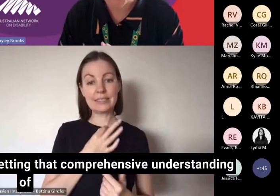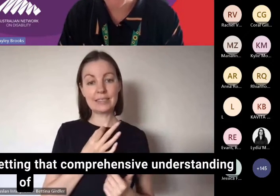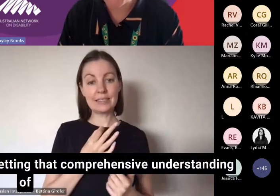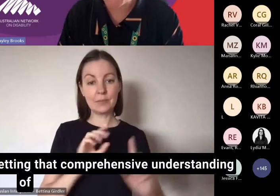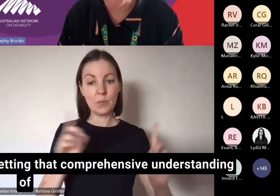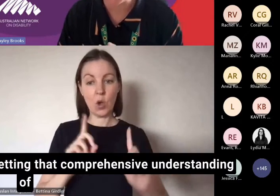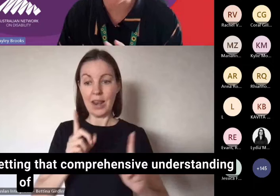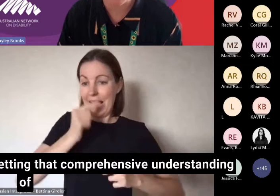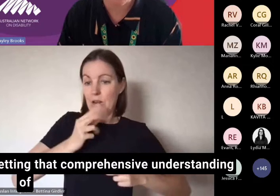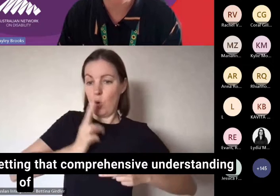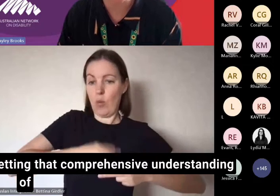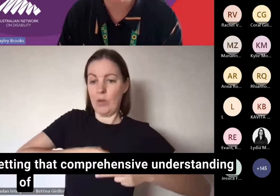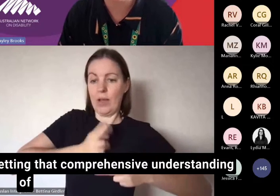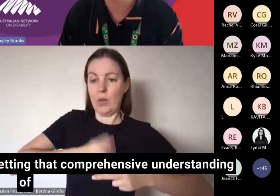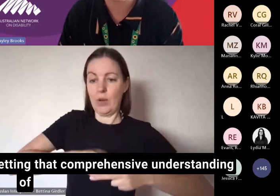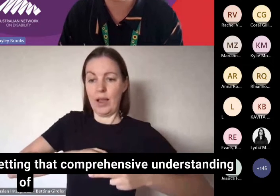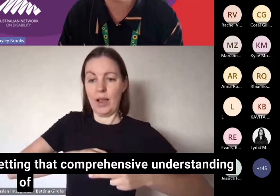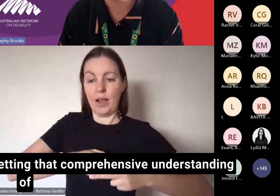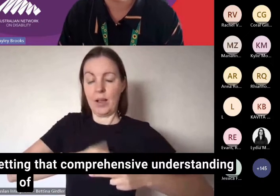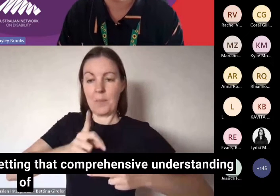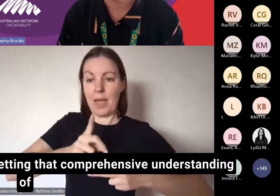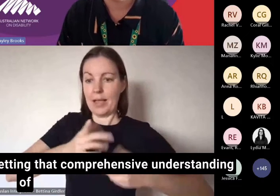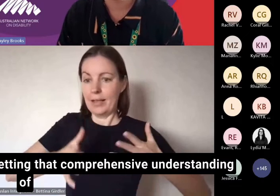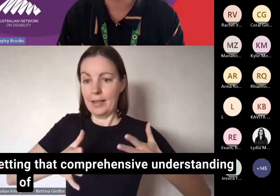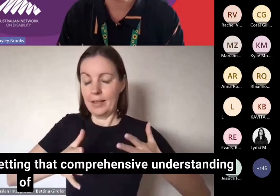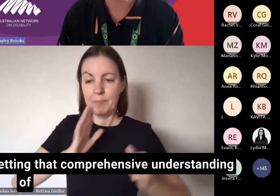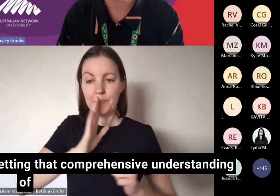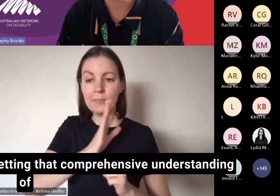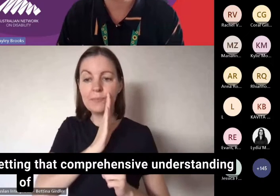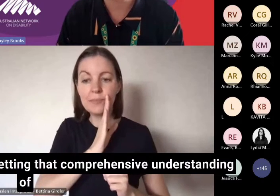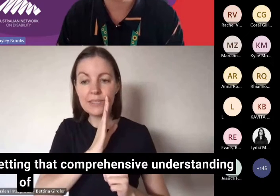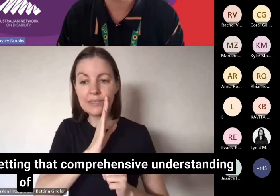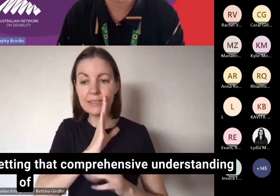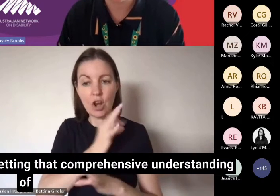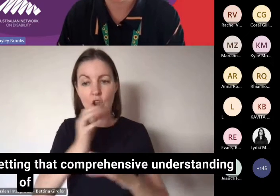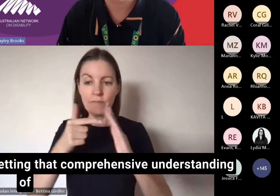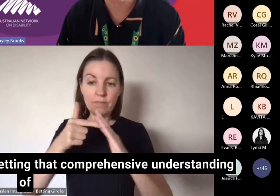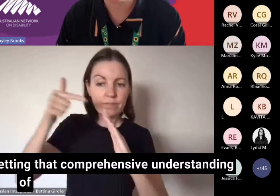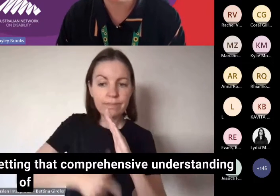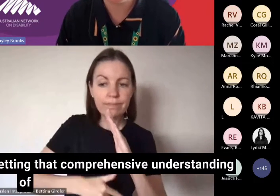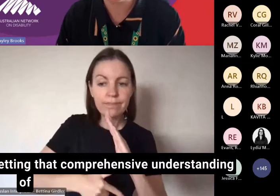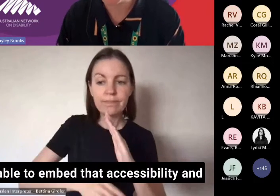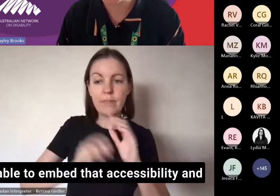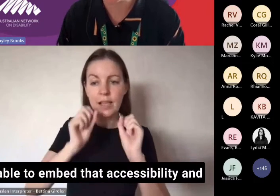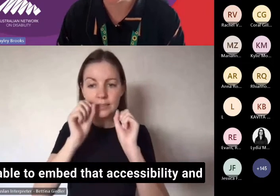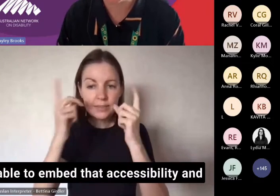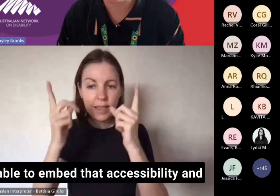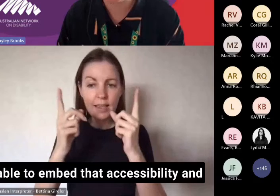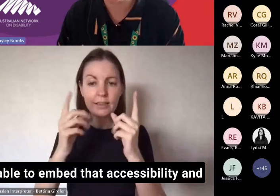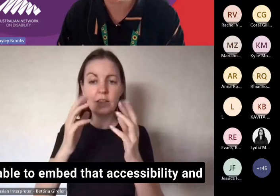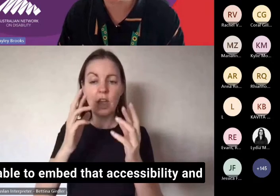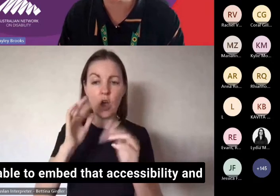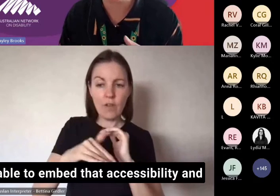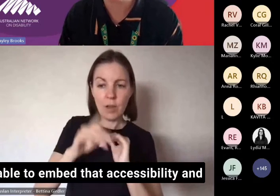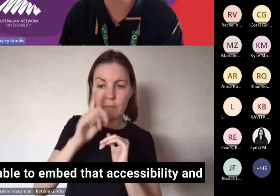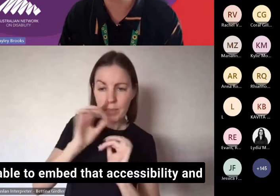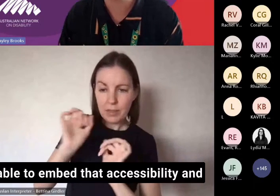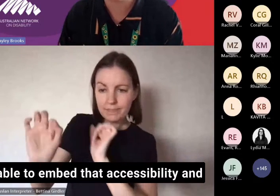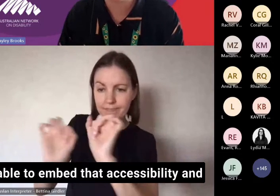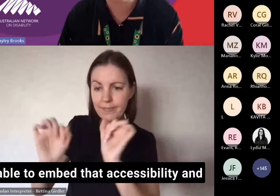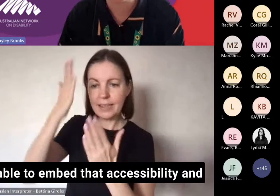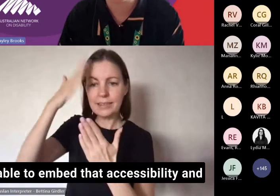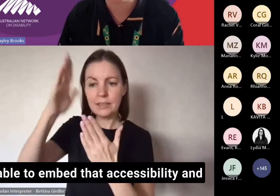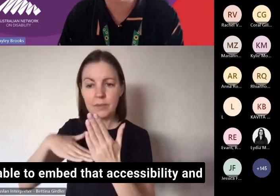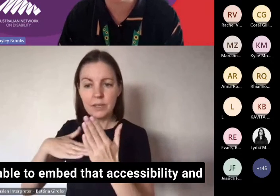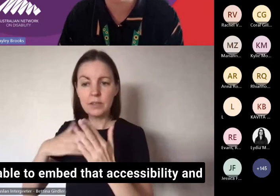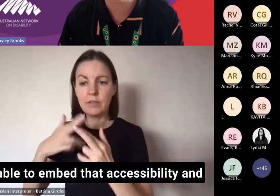really quickly and not actually getting that comprehensive understanding of people's experience to be able to